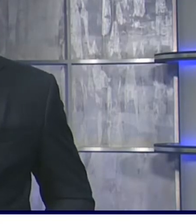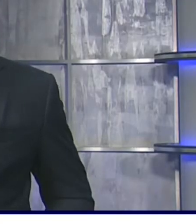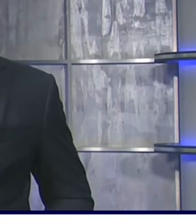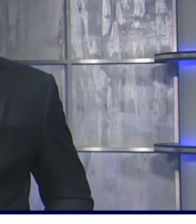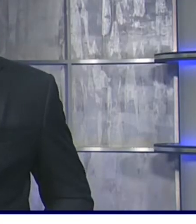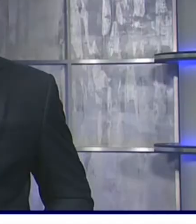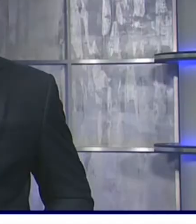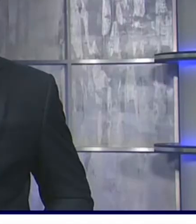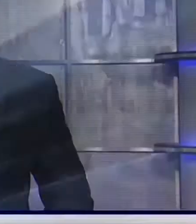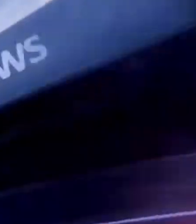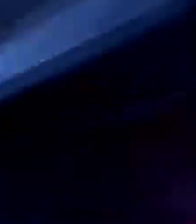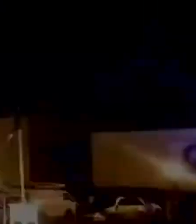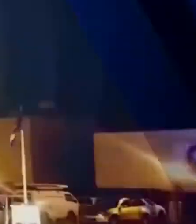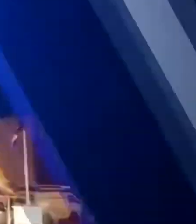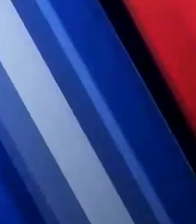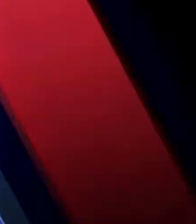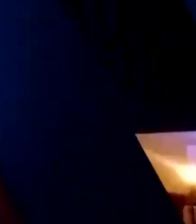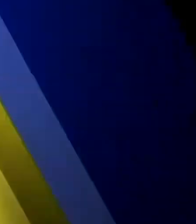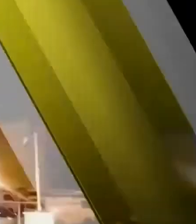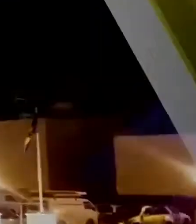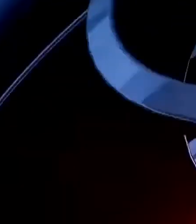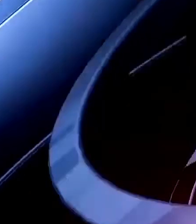Windies.